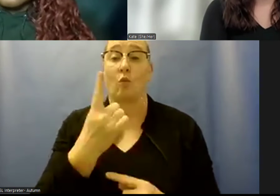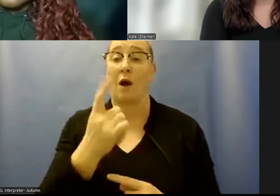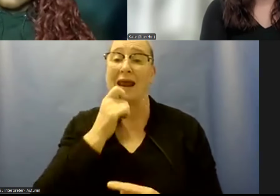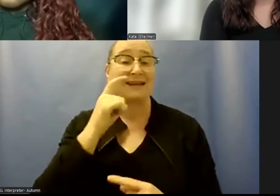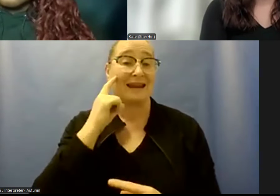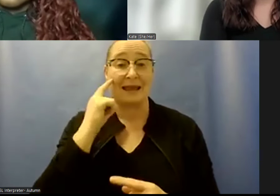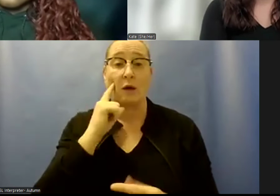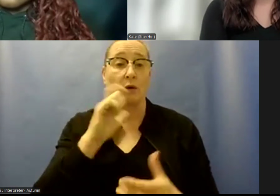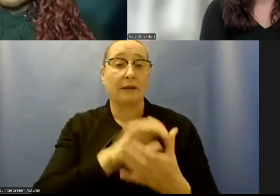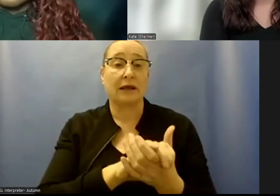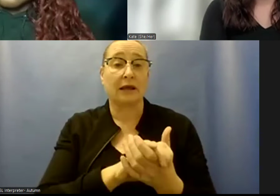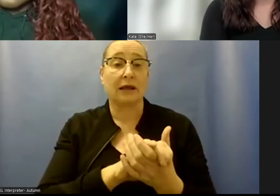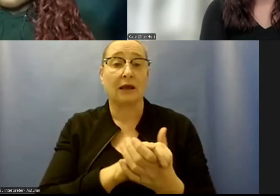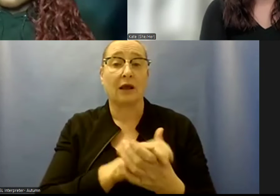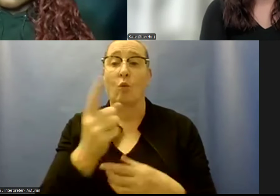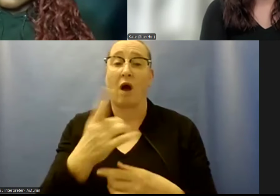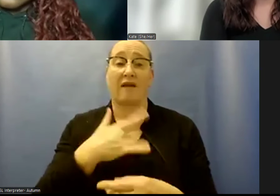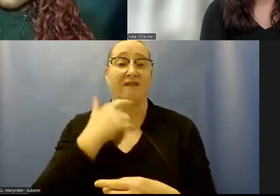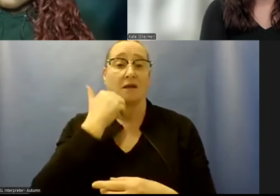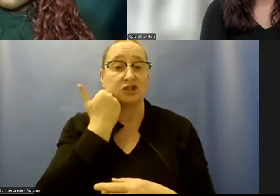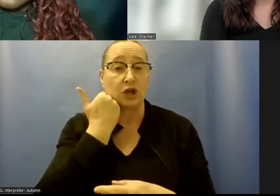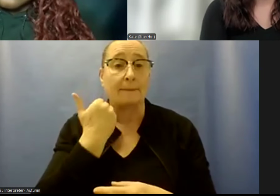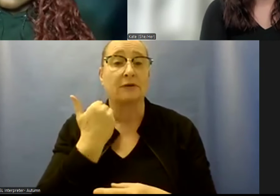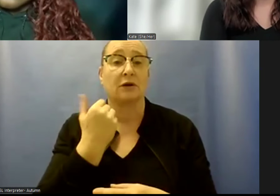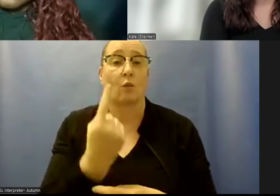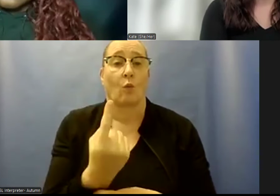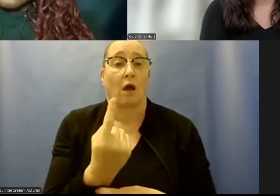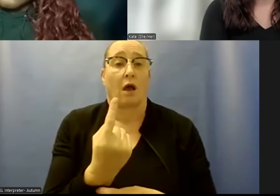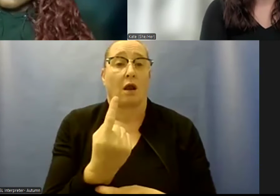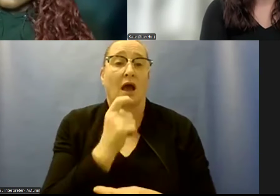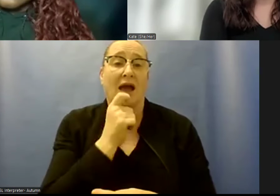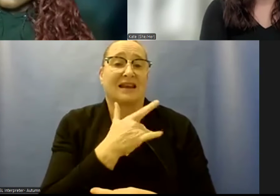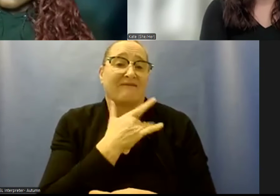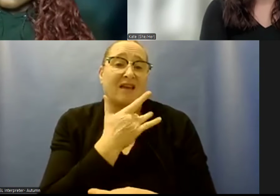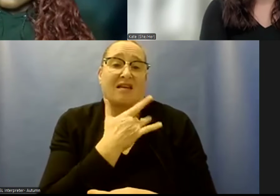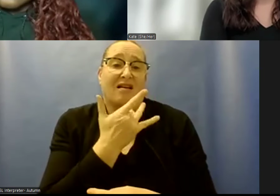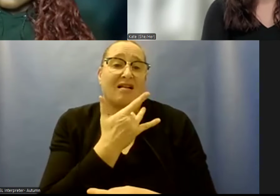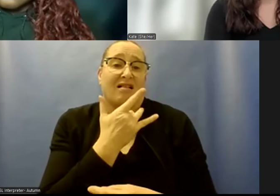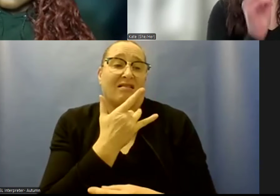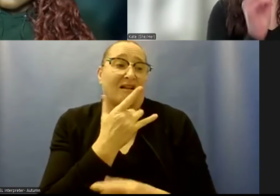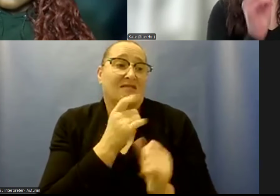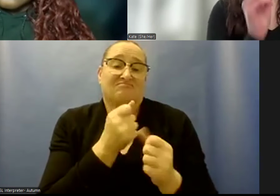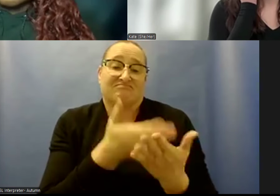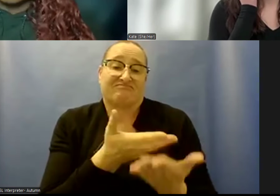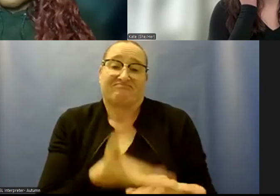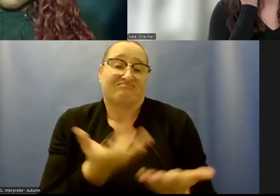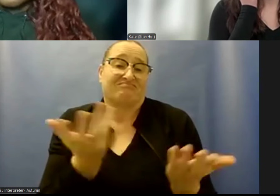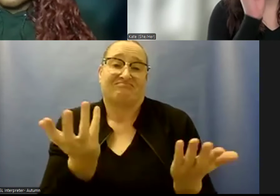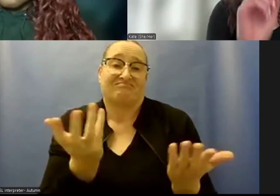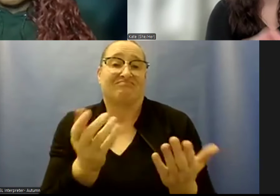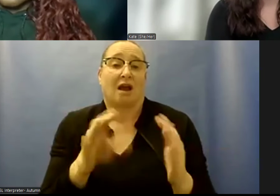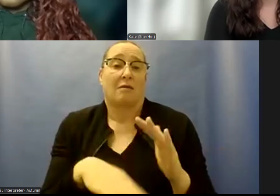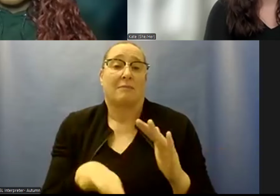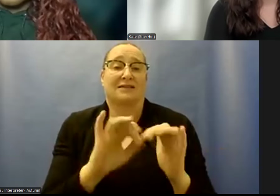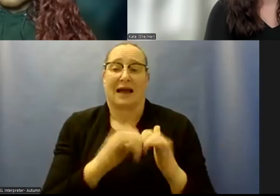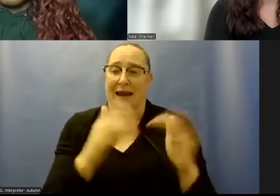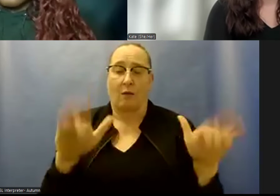believed. One, I felt ashamed. And one, I didn't feel that I would be validated based on the way I